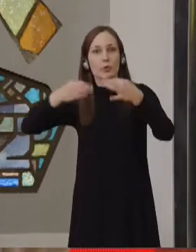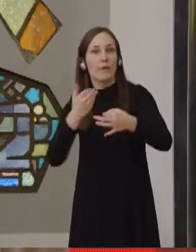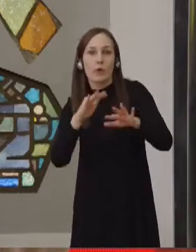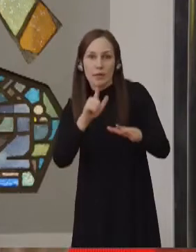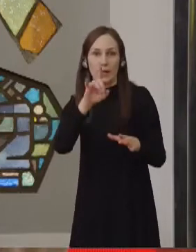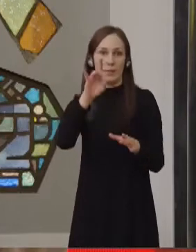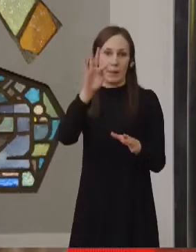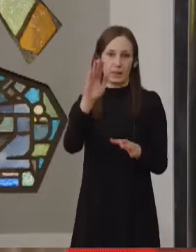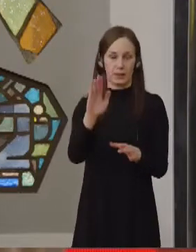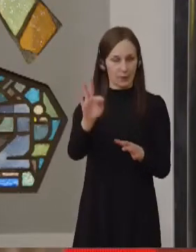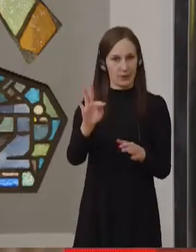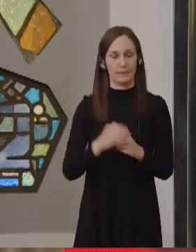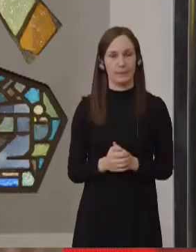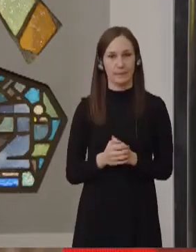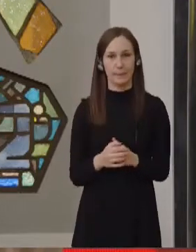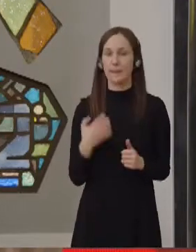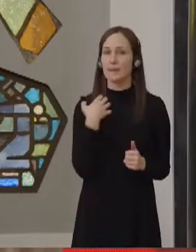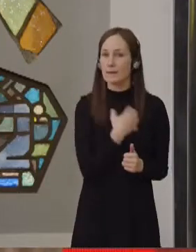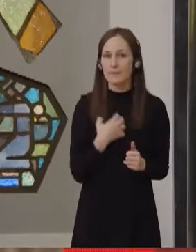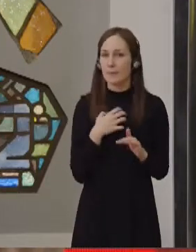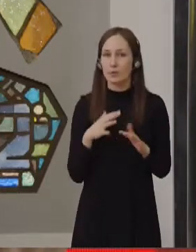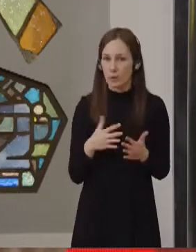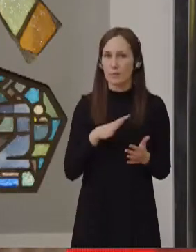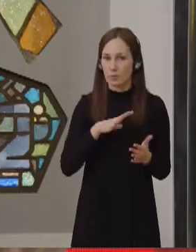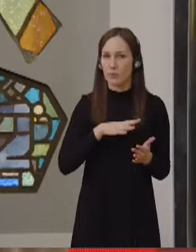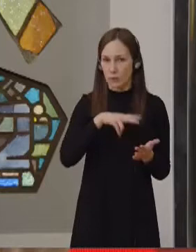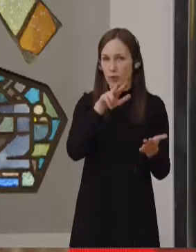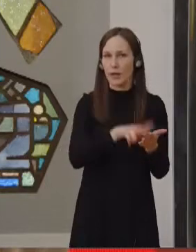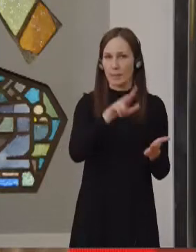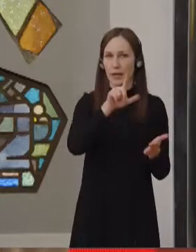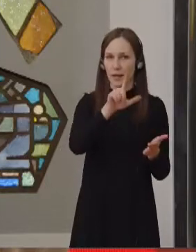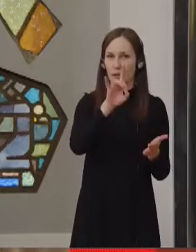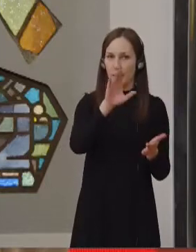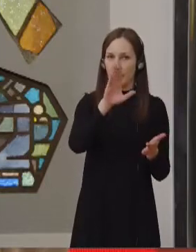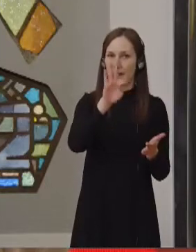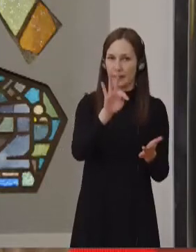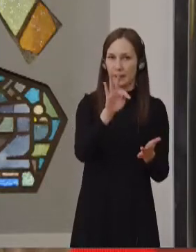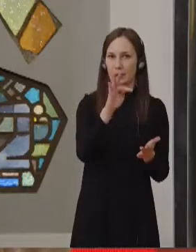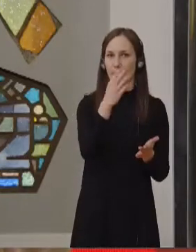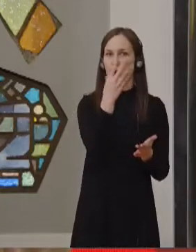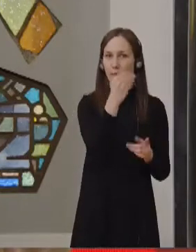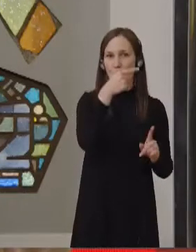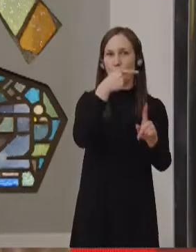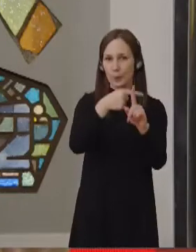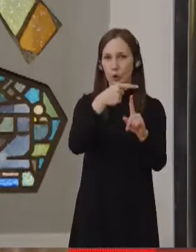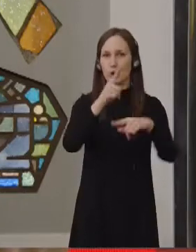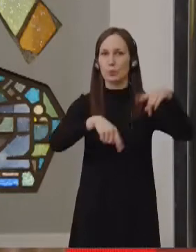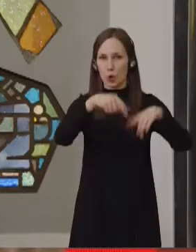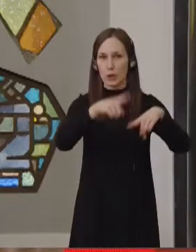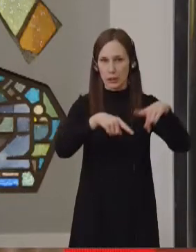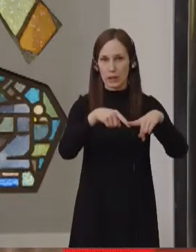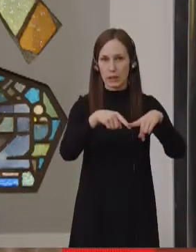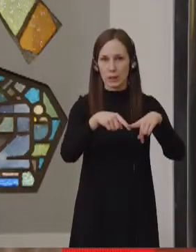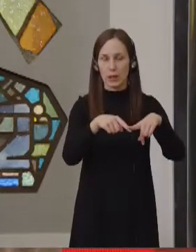LGBTQI+ rights were firmly embedded in U.S. foreign policy. This is being reaffirmed strongly by